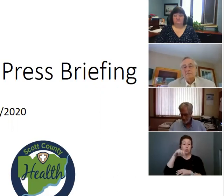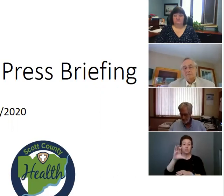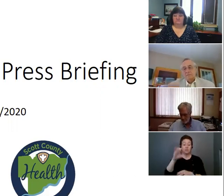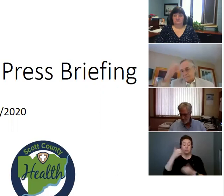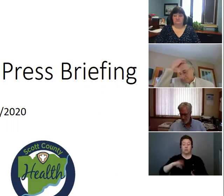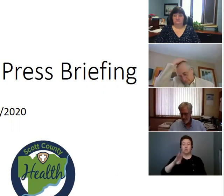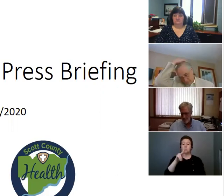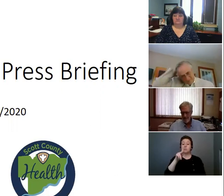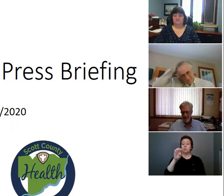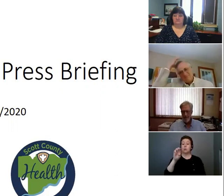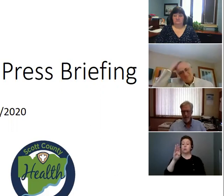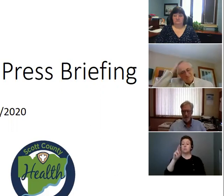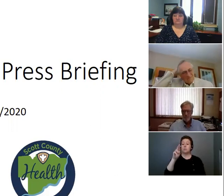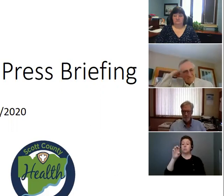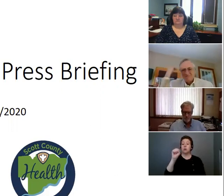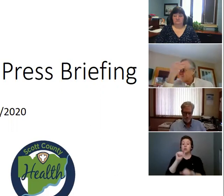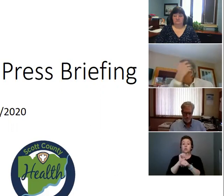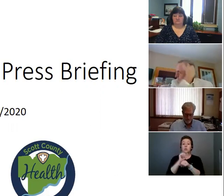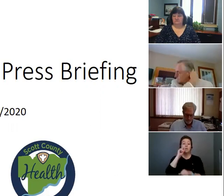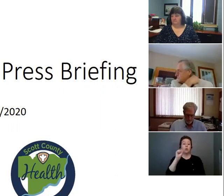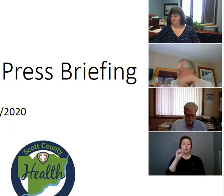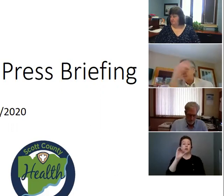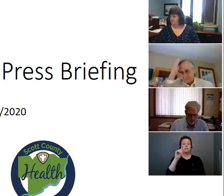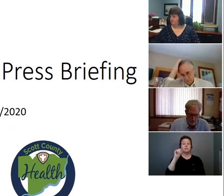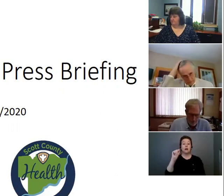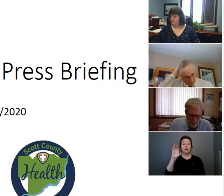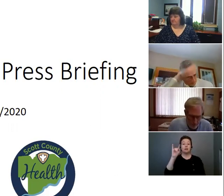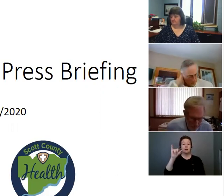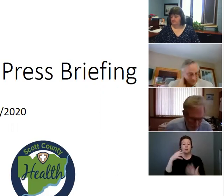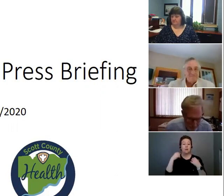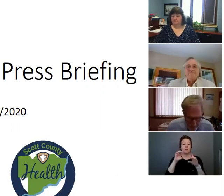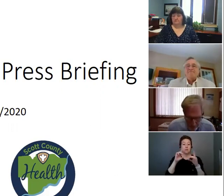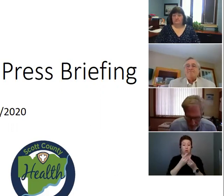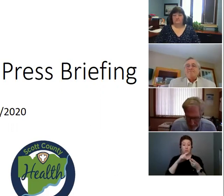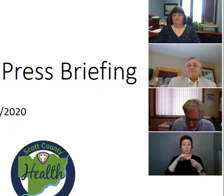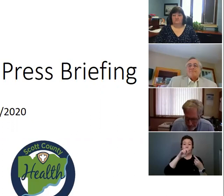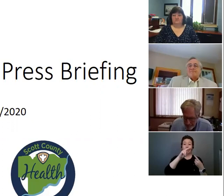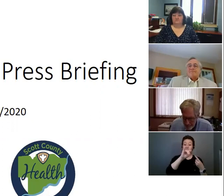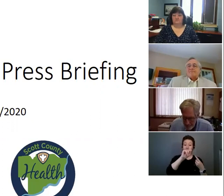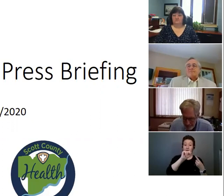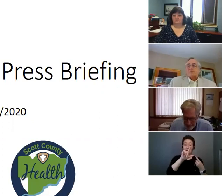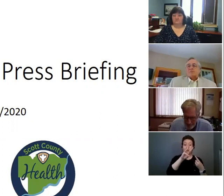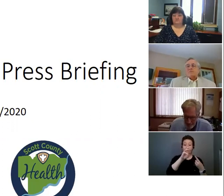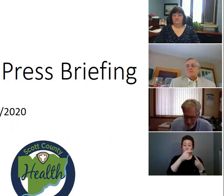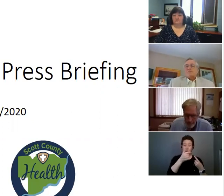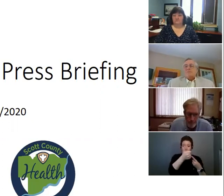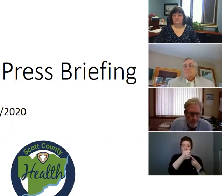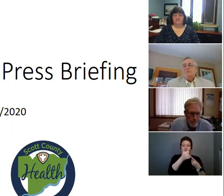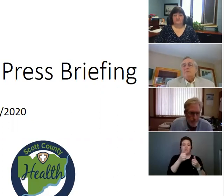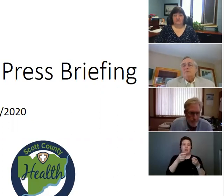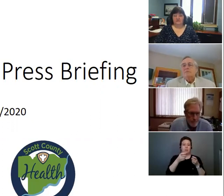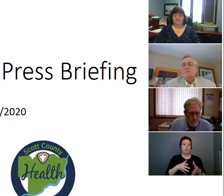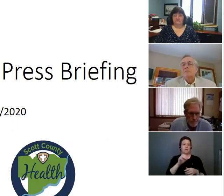Brooke Barnes, and I am with the Scott County Health Department, along with Nita Ludwig, Administrator of the Rock Island County